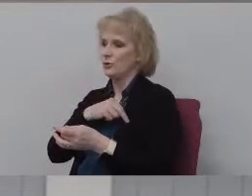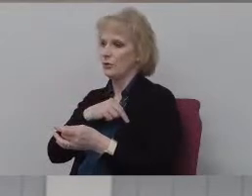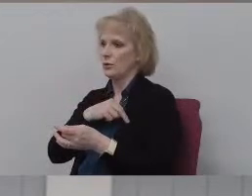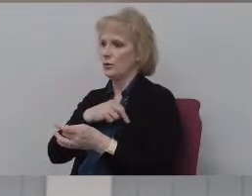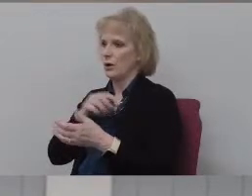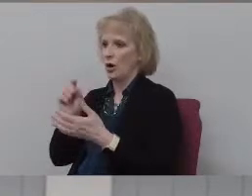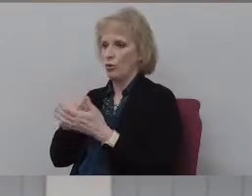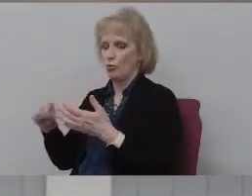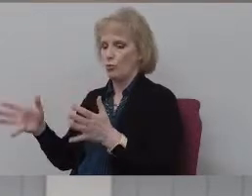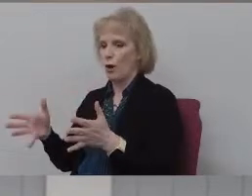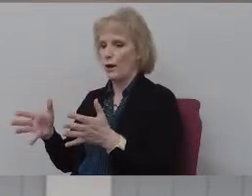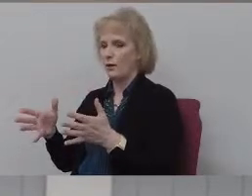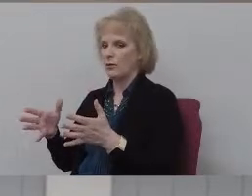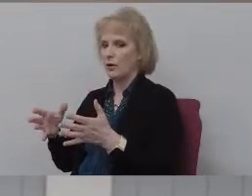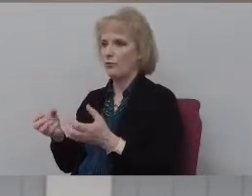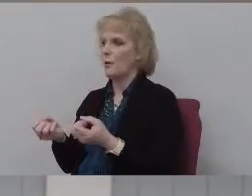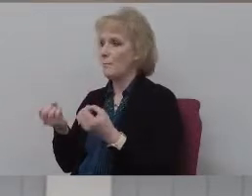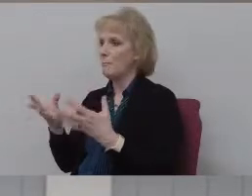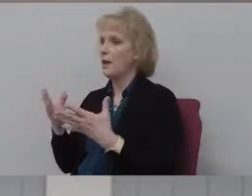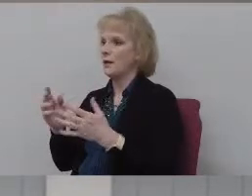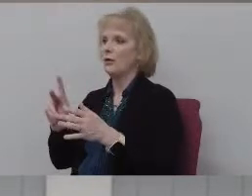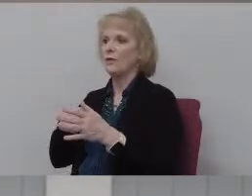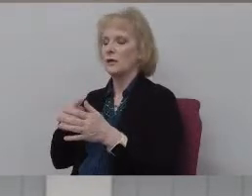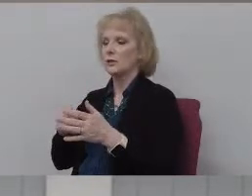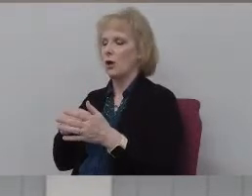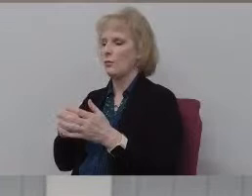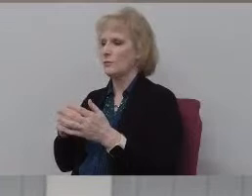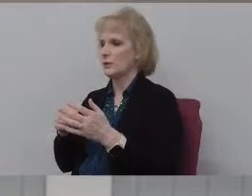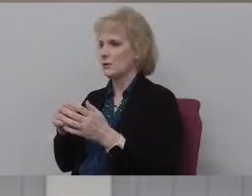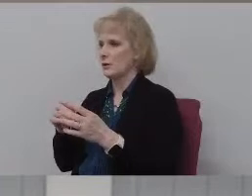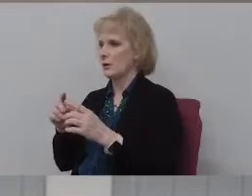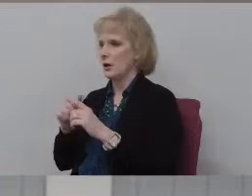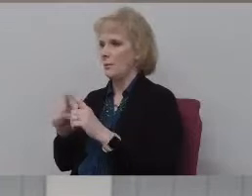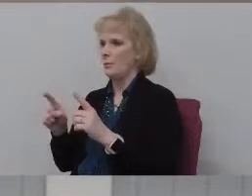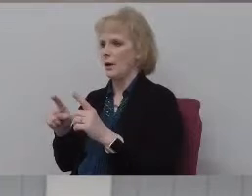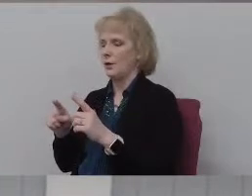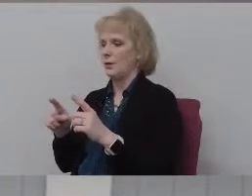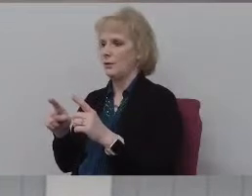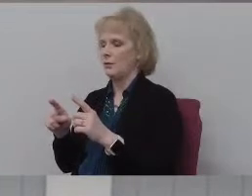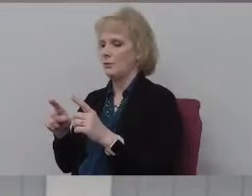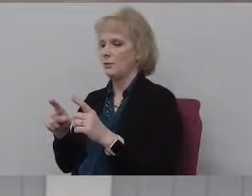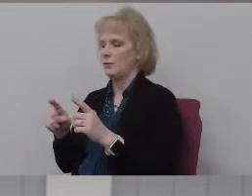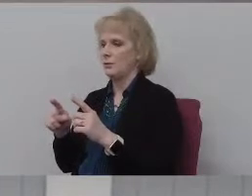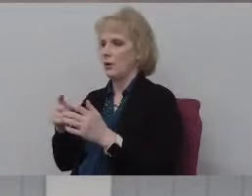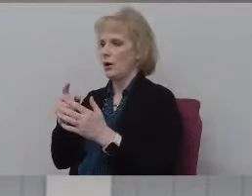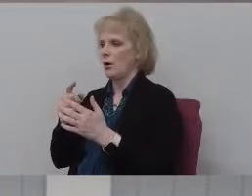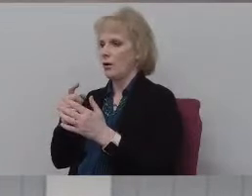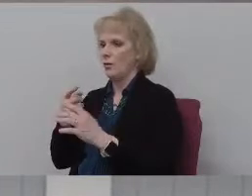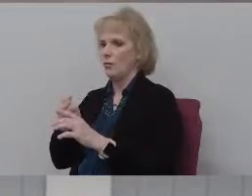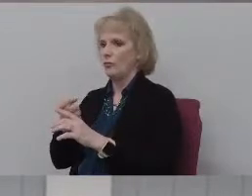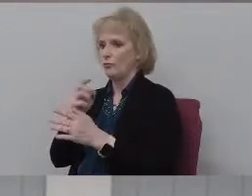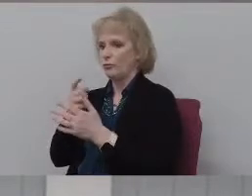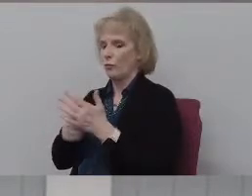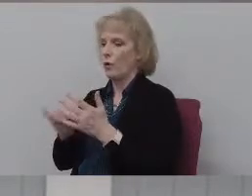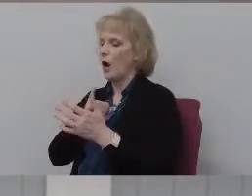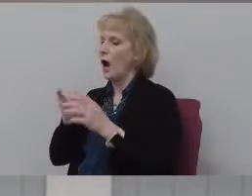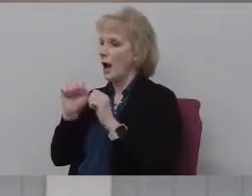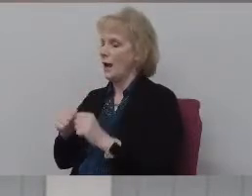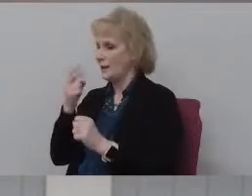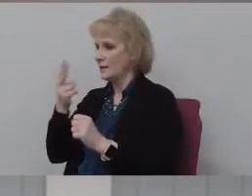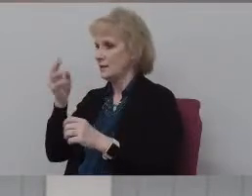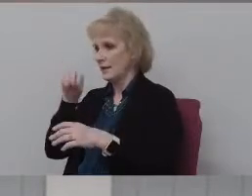almost all of the Psalms, not all of them, but almost all of the Psalms. He is a great man. But as far as I can see in the Word of God, I'm not saying